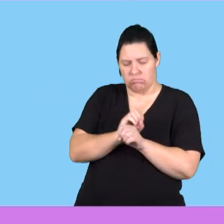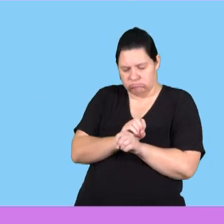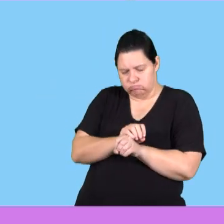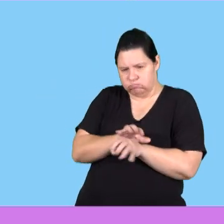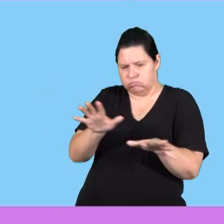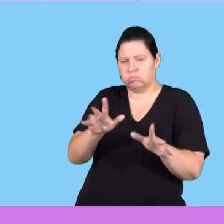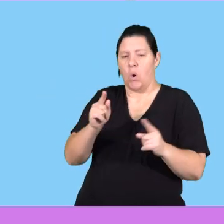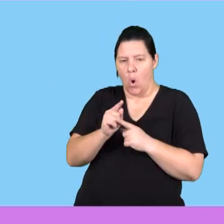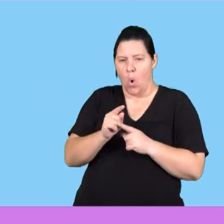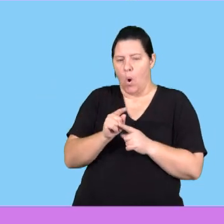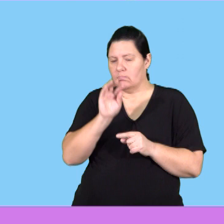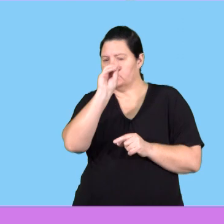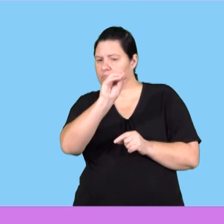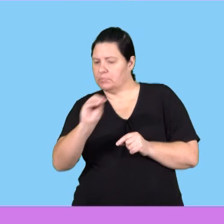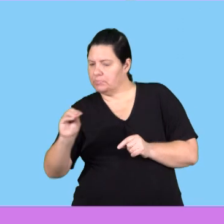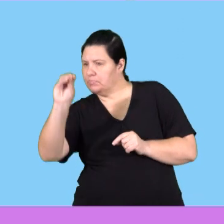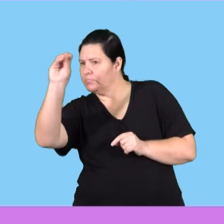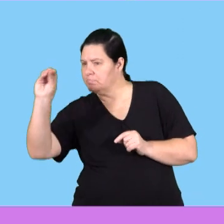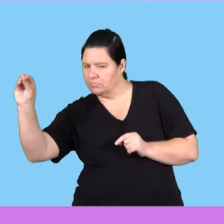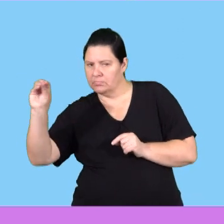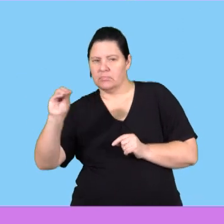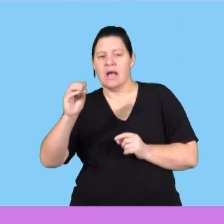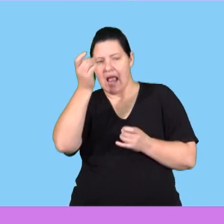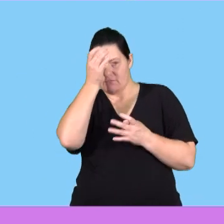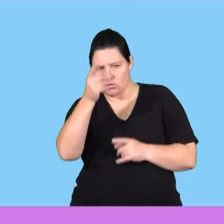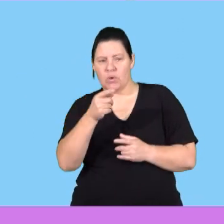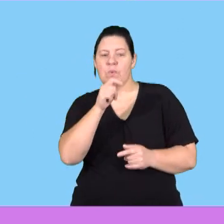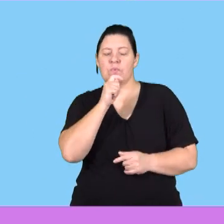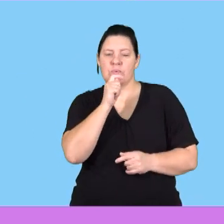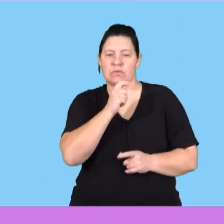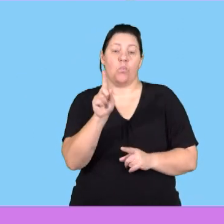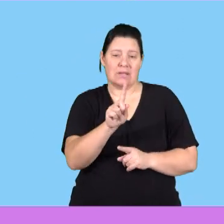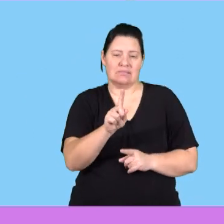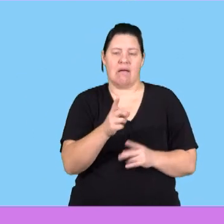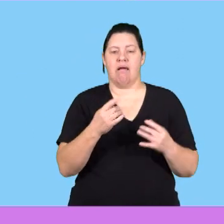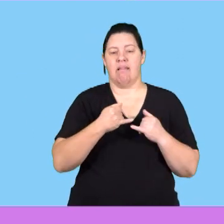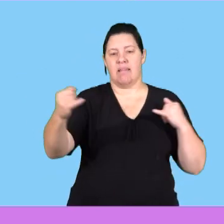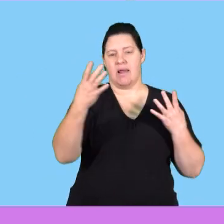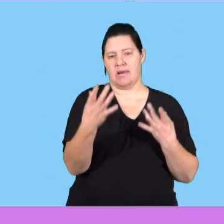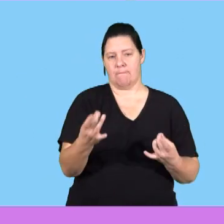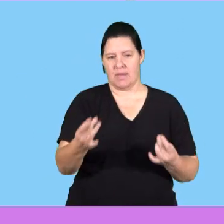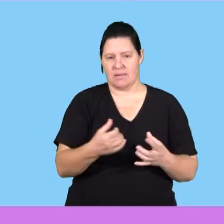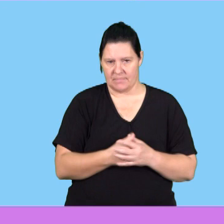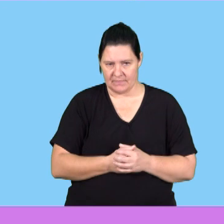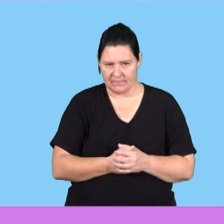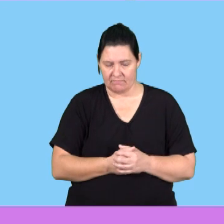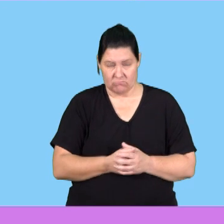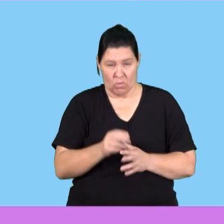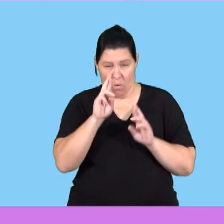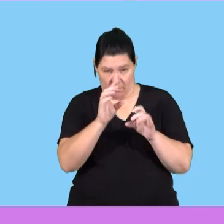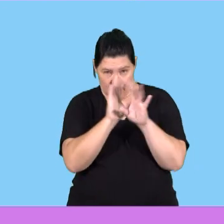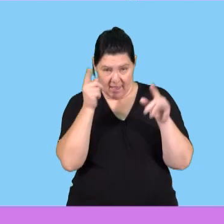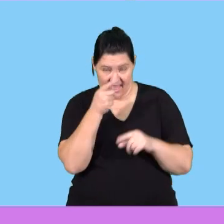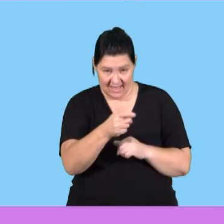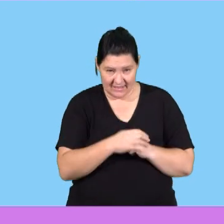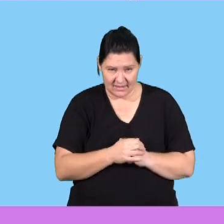the spread or the distribution of the data by using a number line. All right, so I hope all of that is clear to